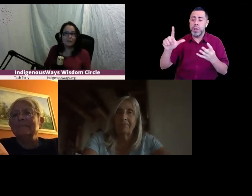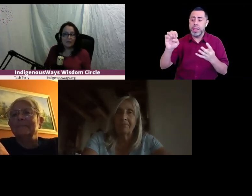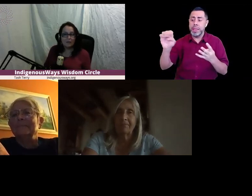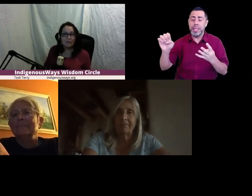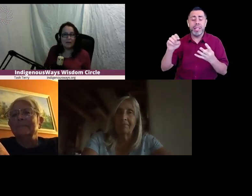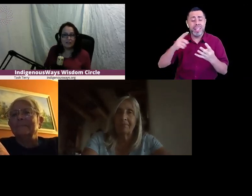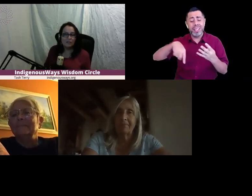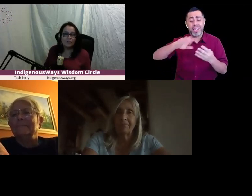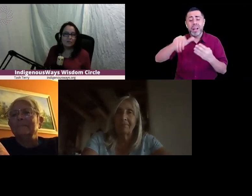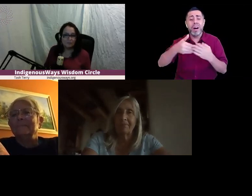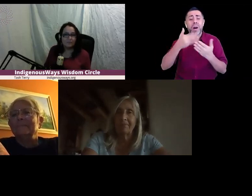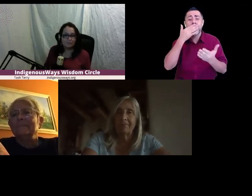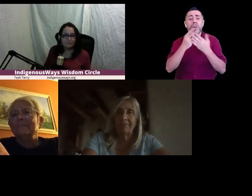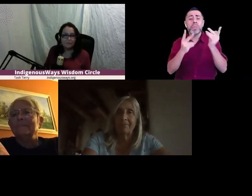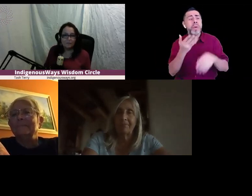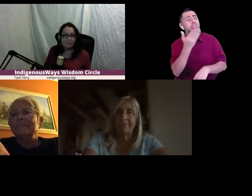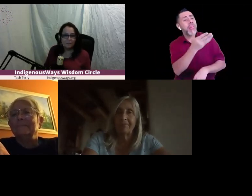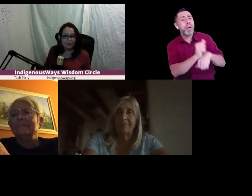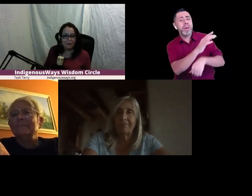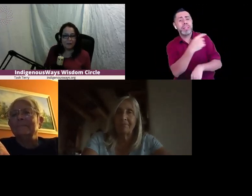we'll be coming back soon.